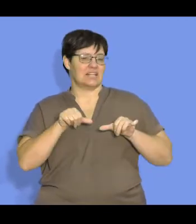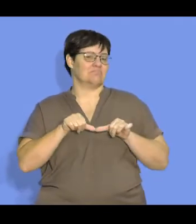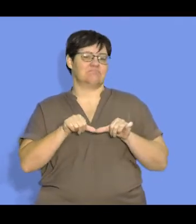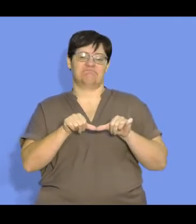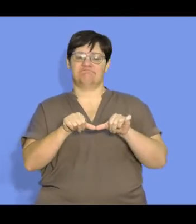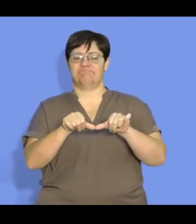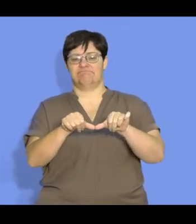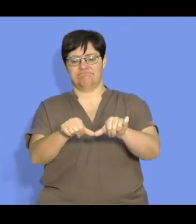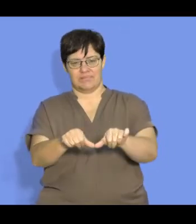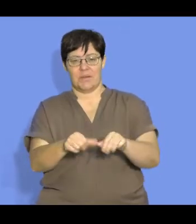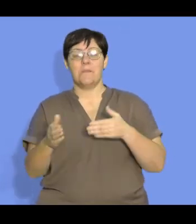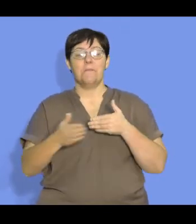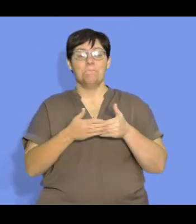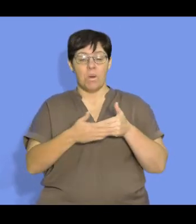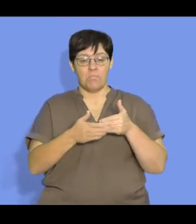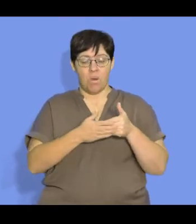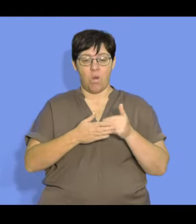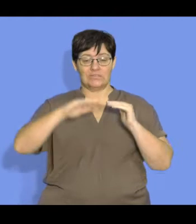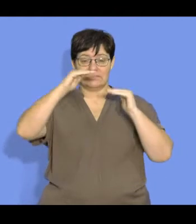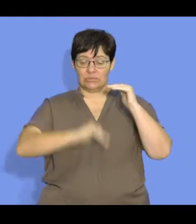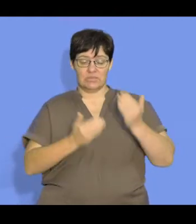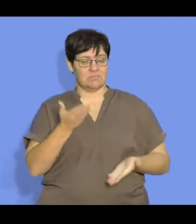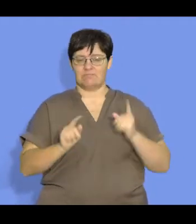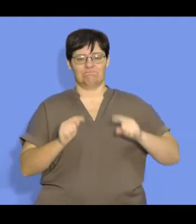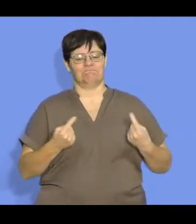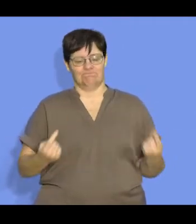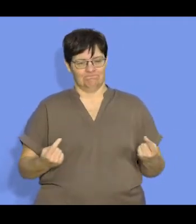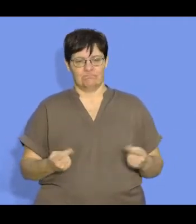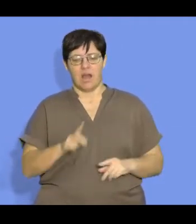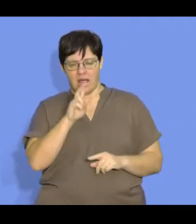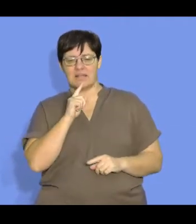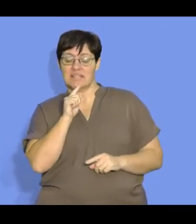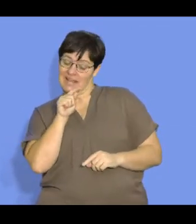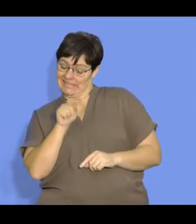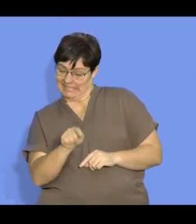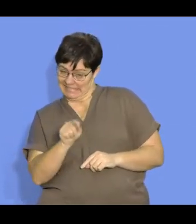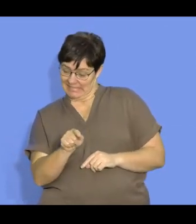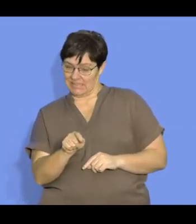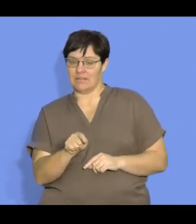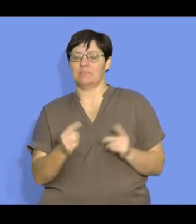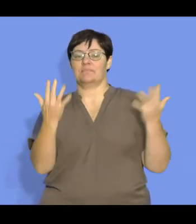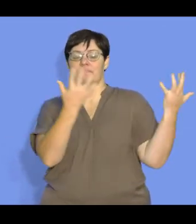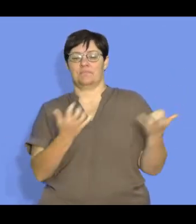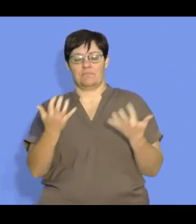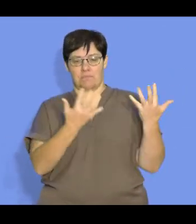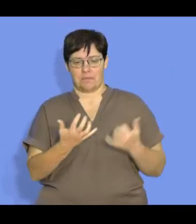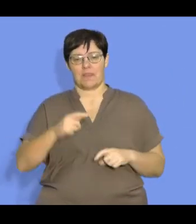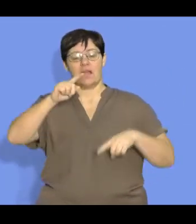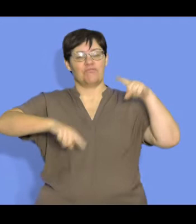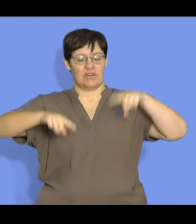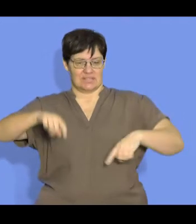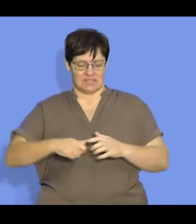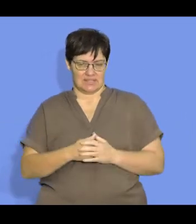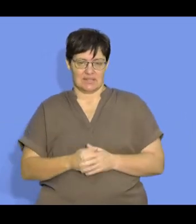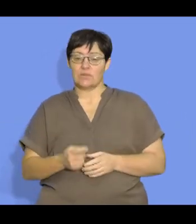said last time that the mass remains the same, so there's no more a decrease in the mass, and then we can use